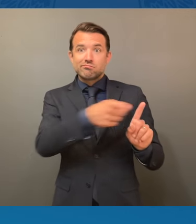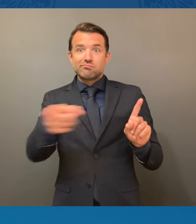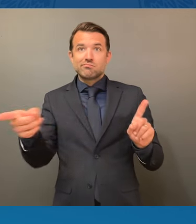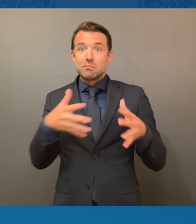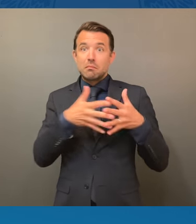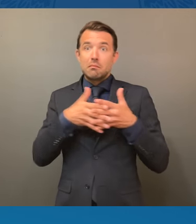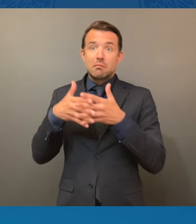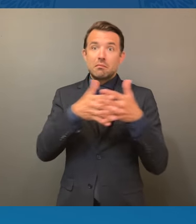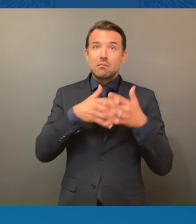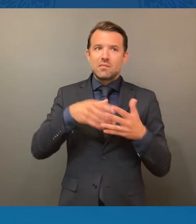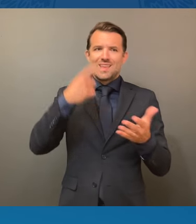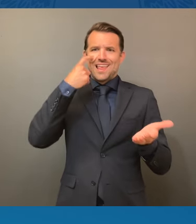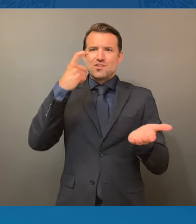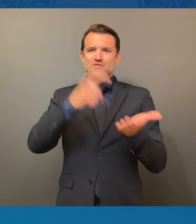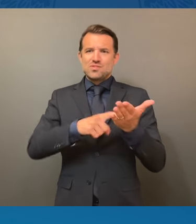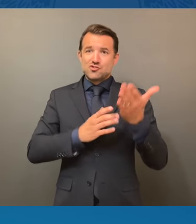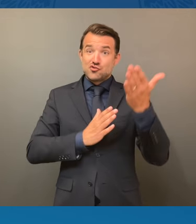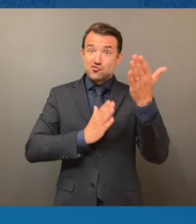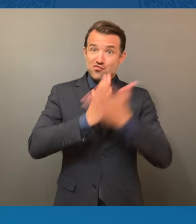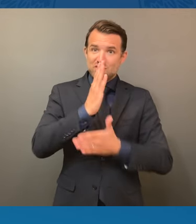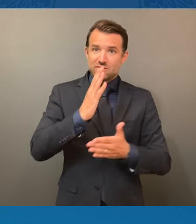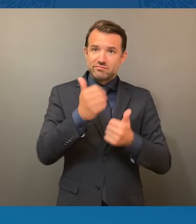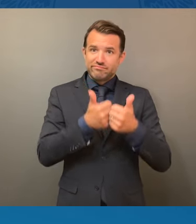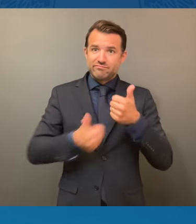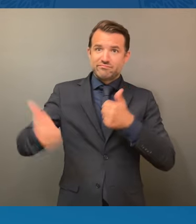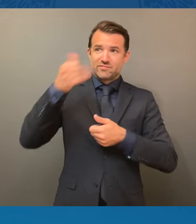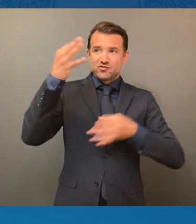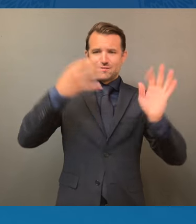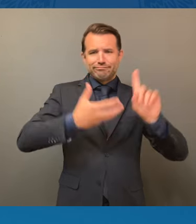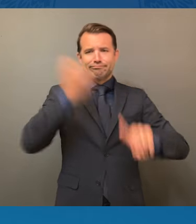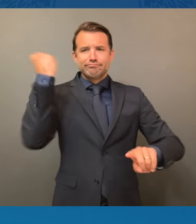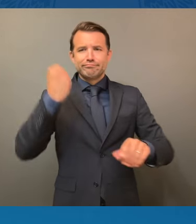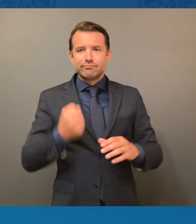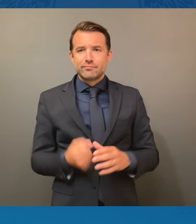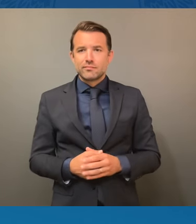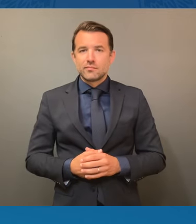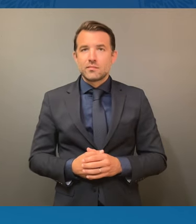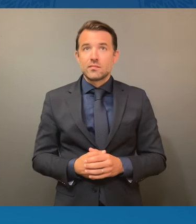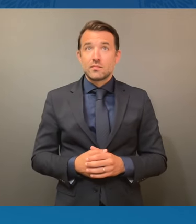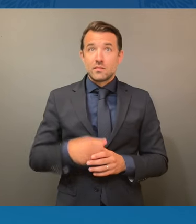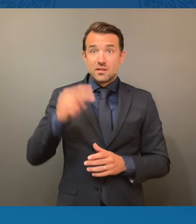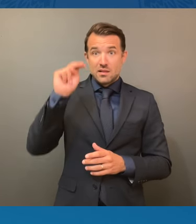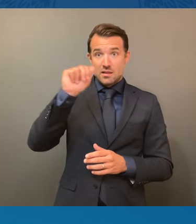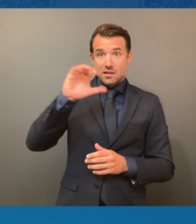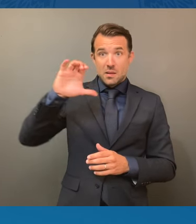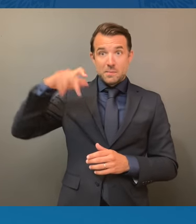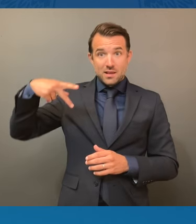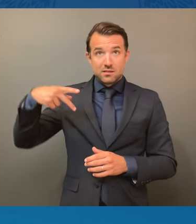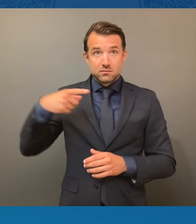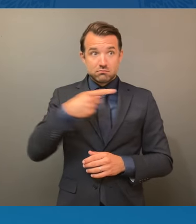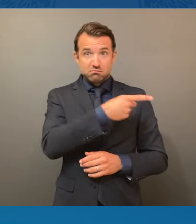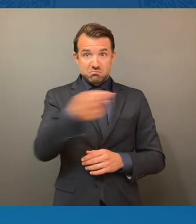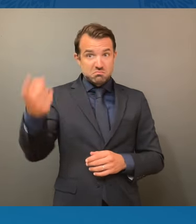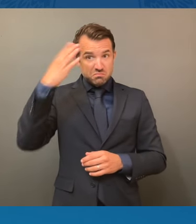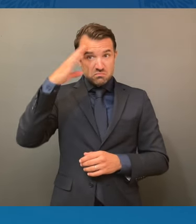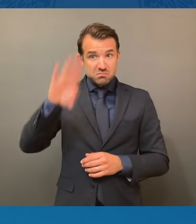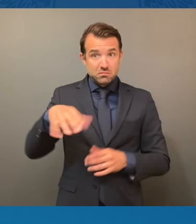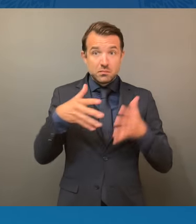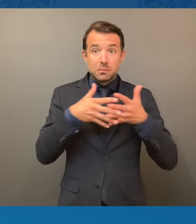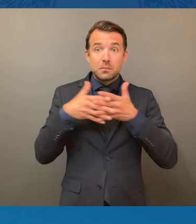We know, NAACP, that our country has a history of